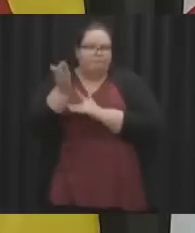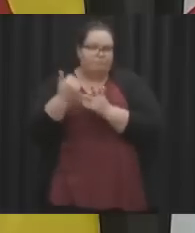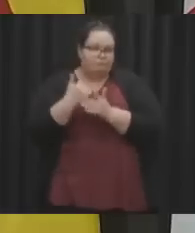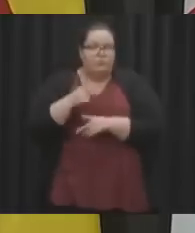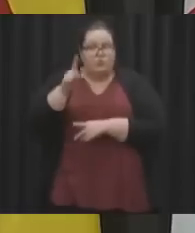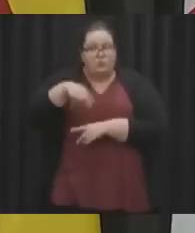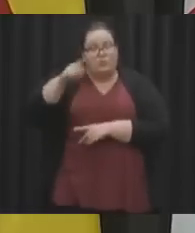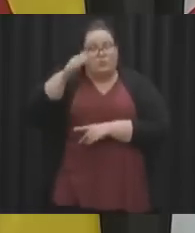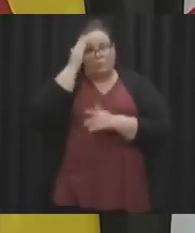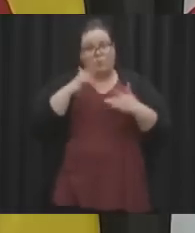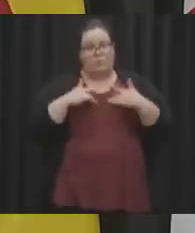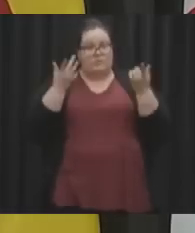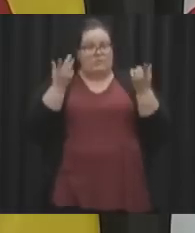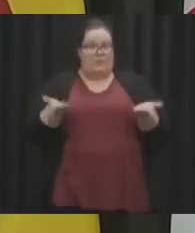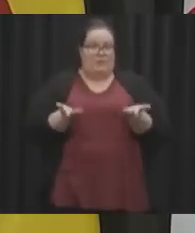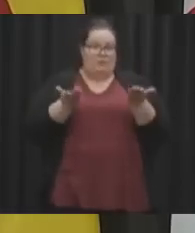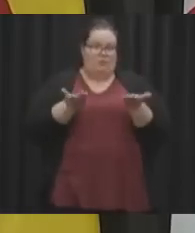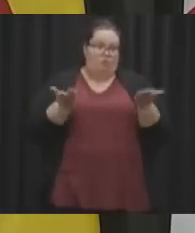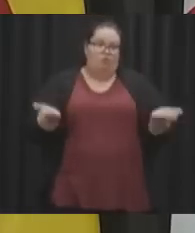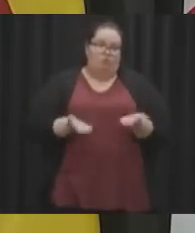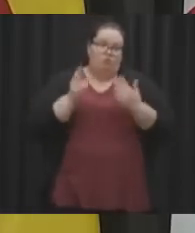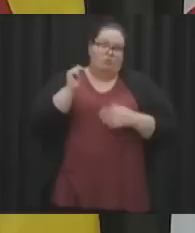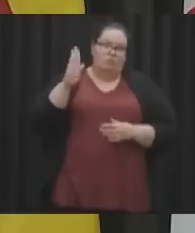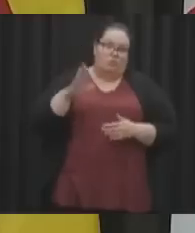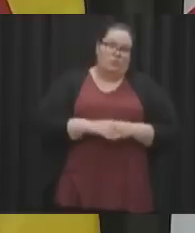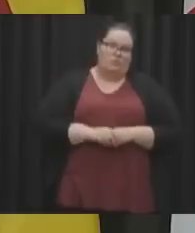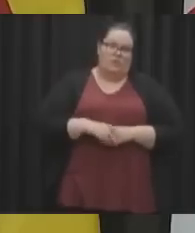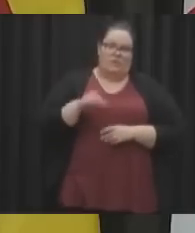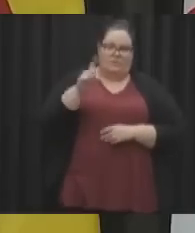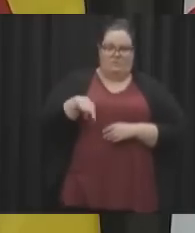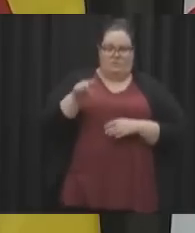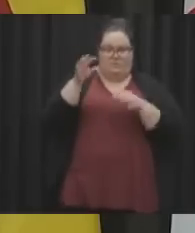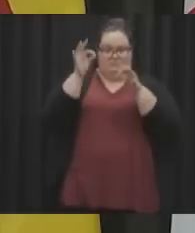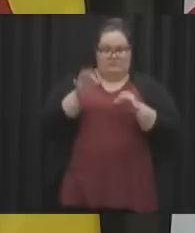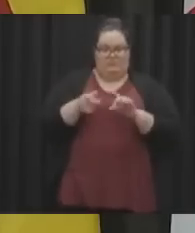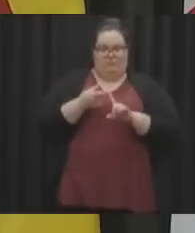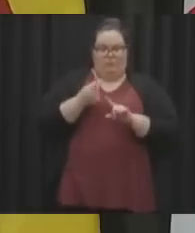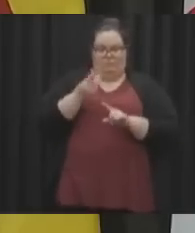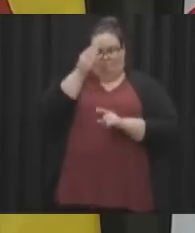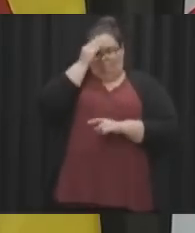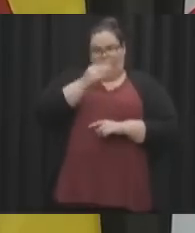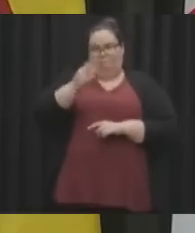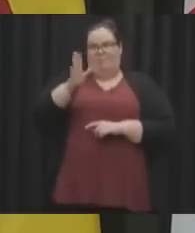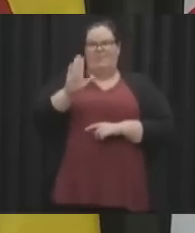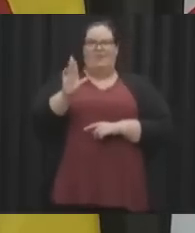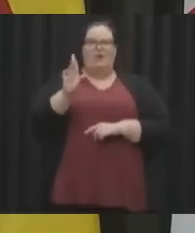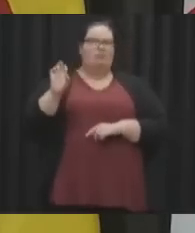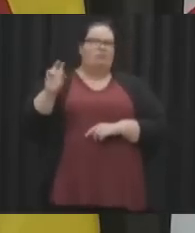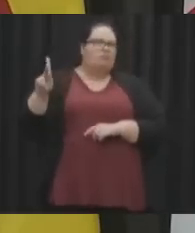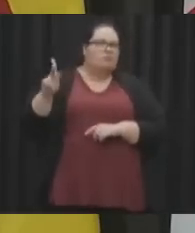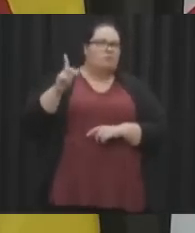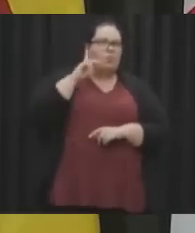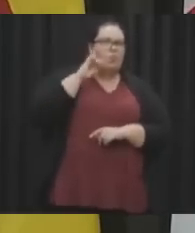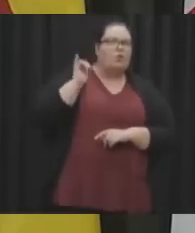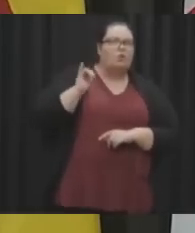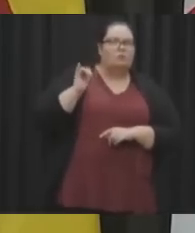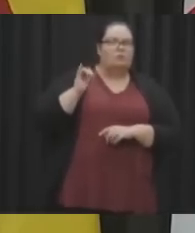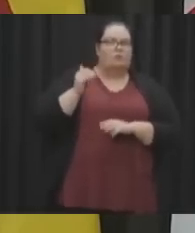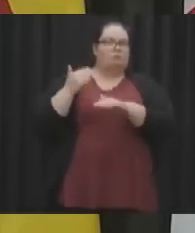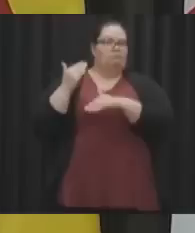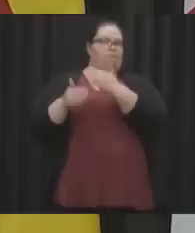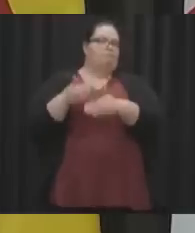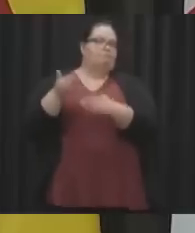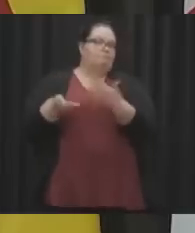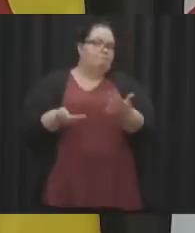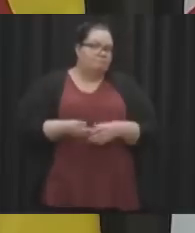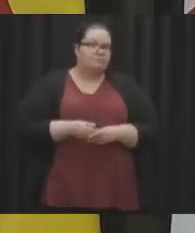skepticism about New Brunswick's continued position in the bubble. Well, all the chiefs, chief medical officers of